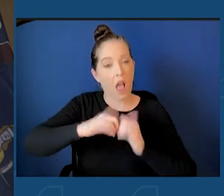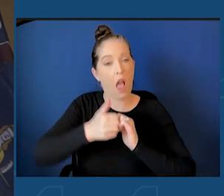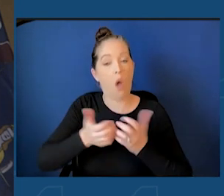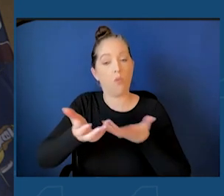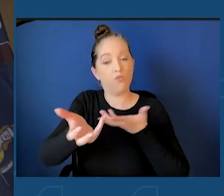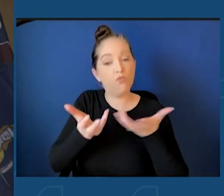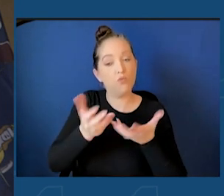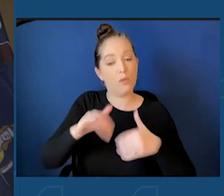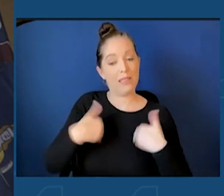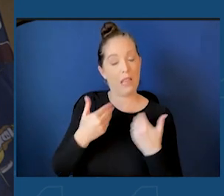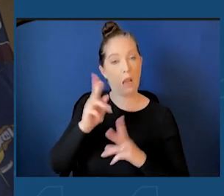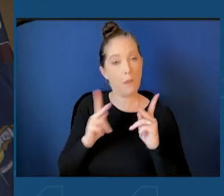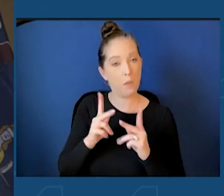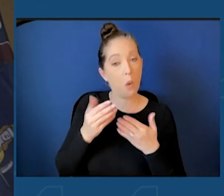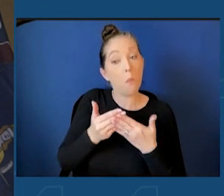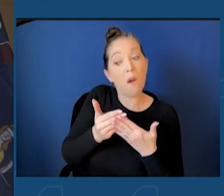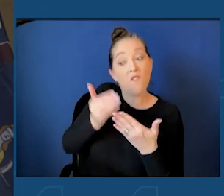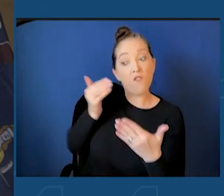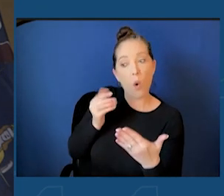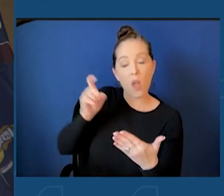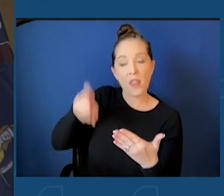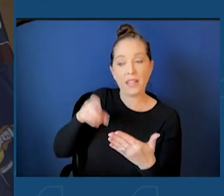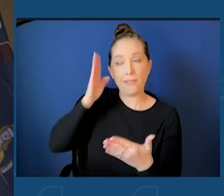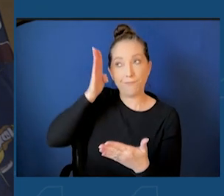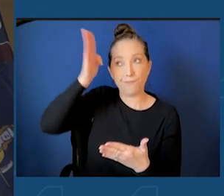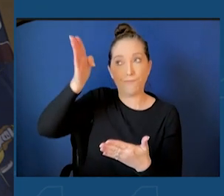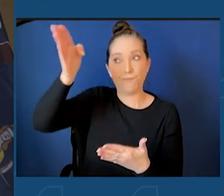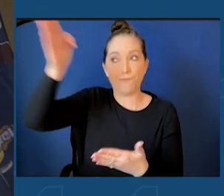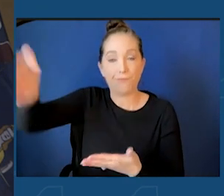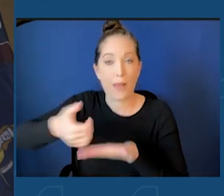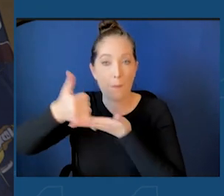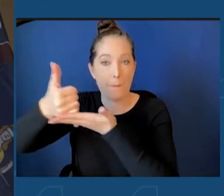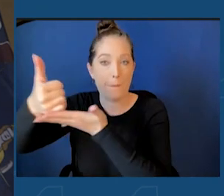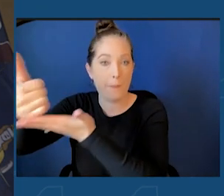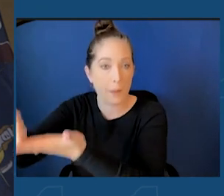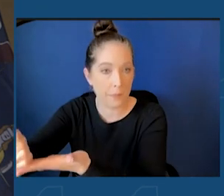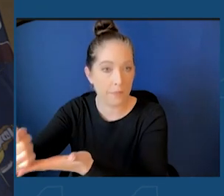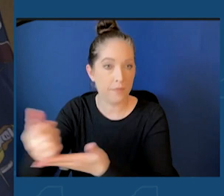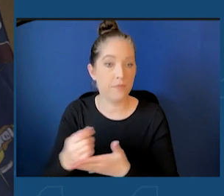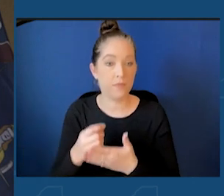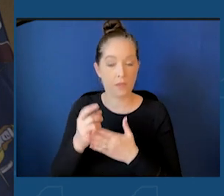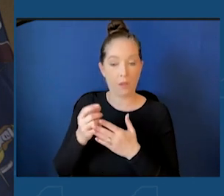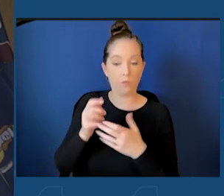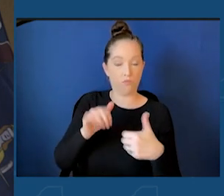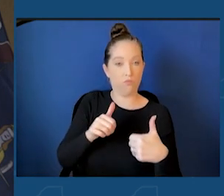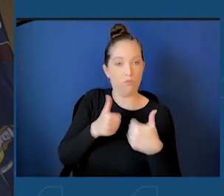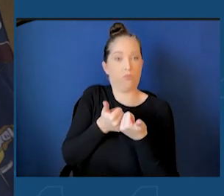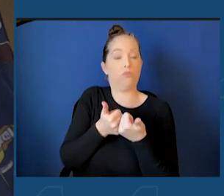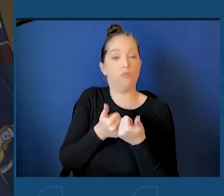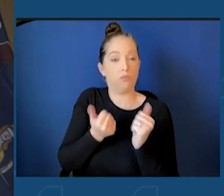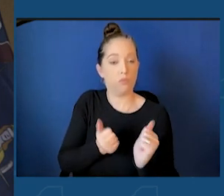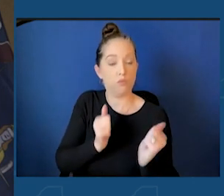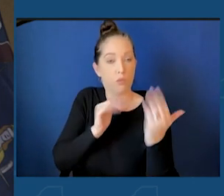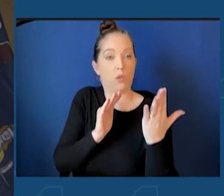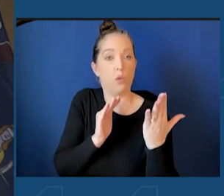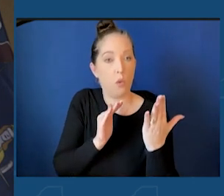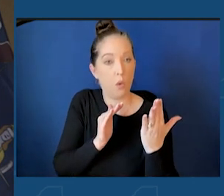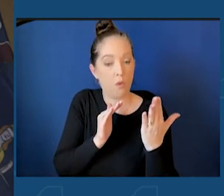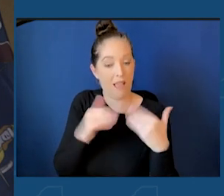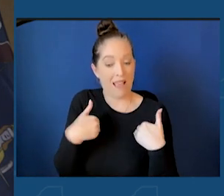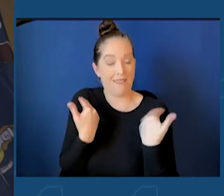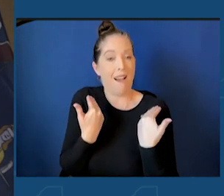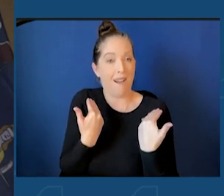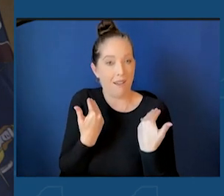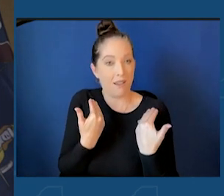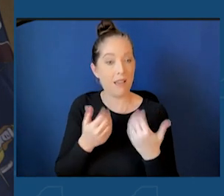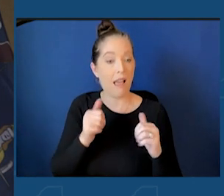lifetime of care. You help them when they're starting out in life, and you can get rid of it and help them have coping mechanisms. So when stress comes